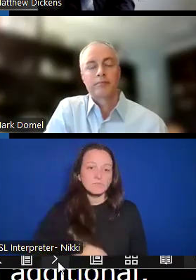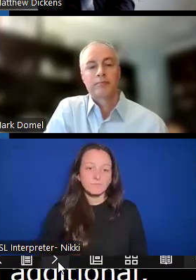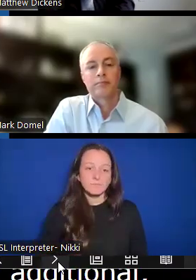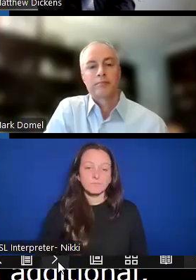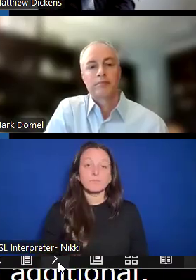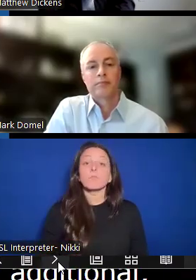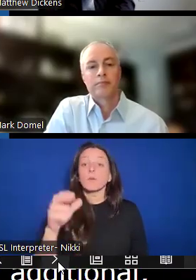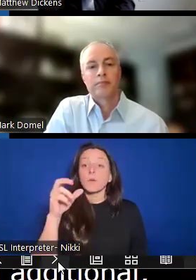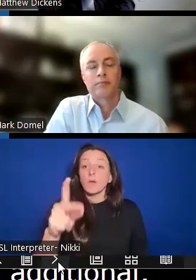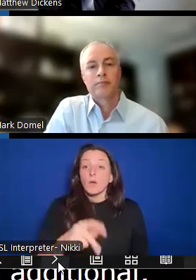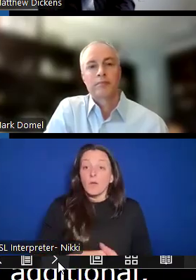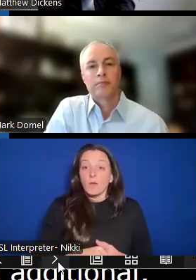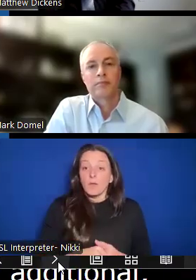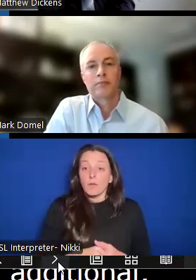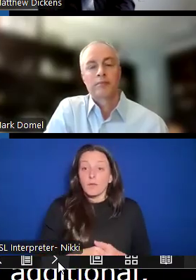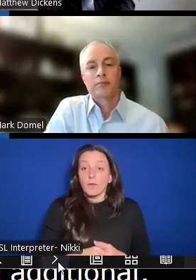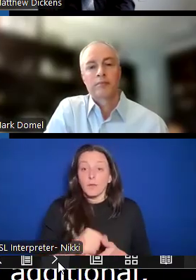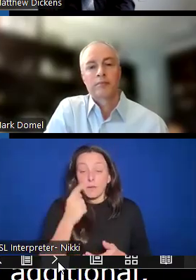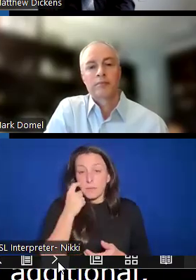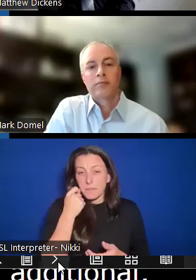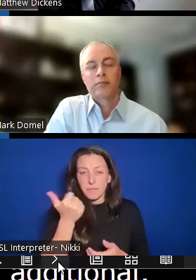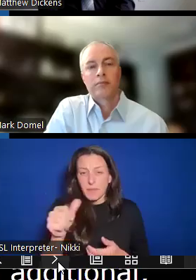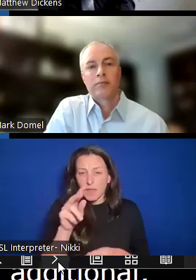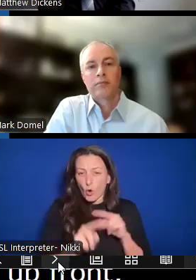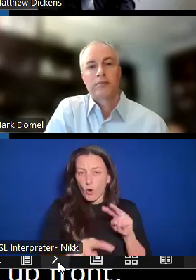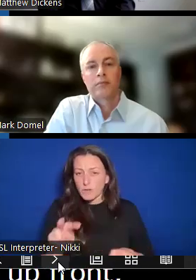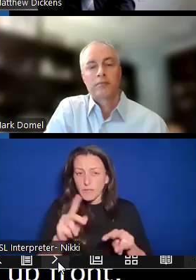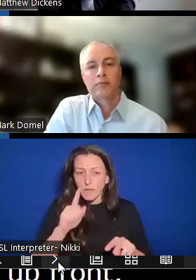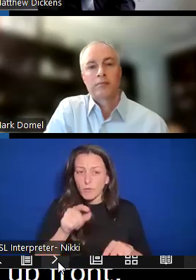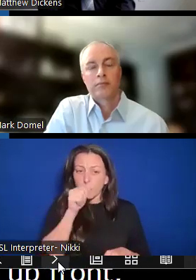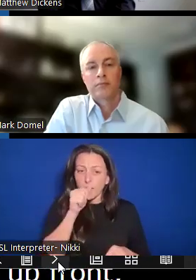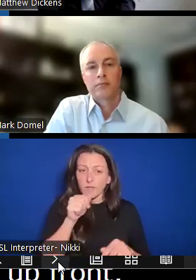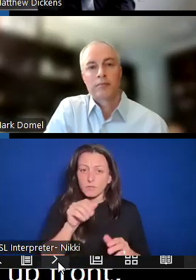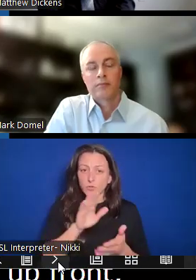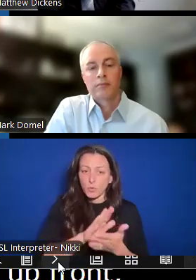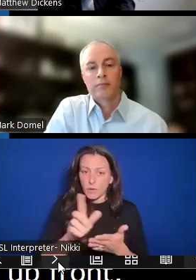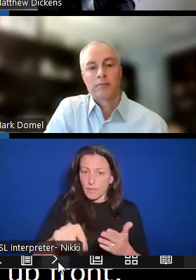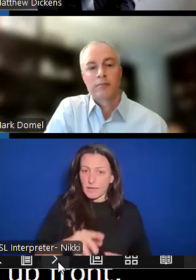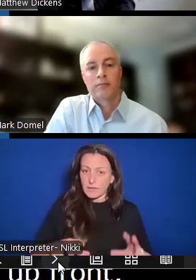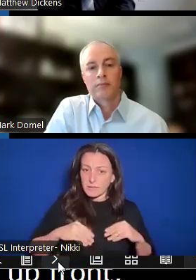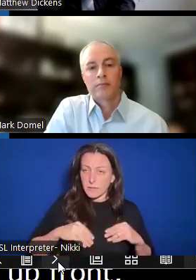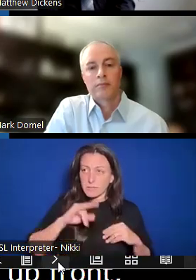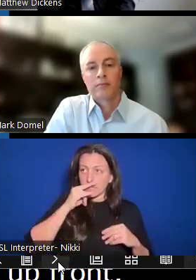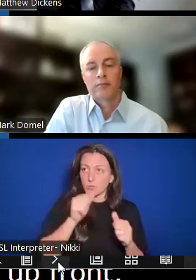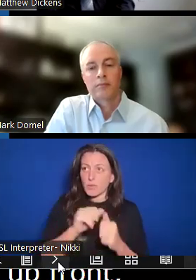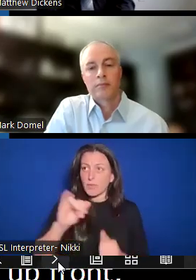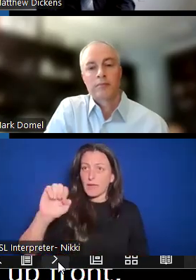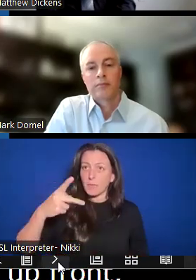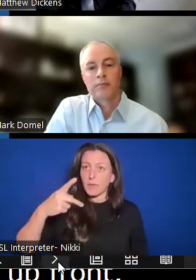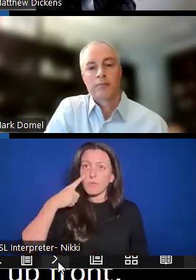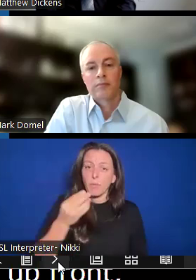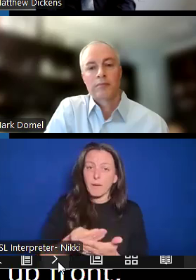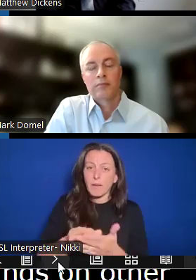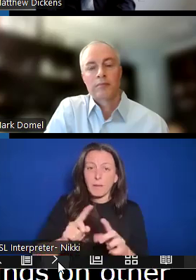Okay, is there oversight of a private school who is accepting kids on IEPs for the money but not providing